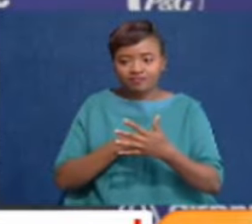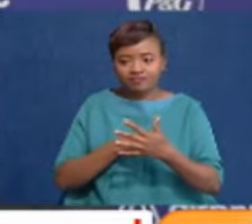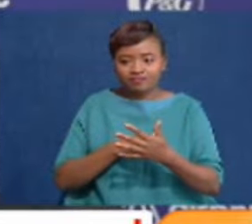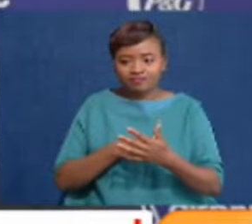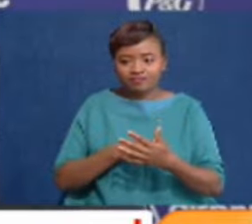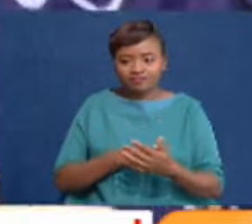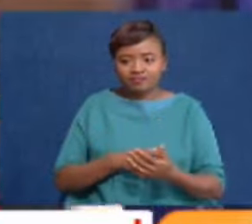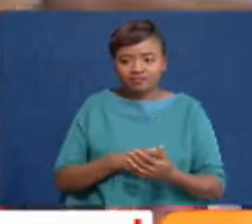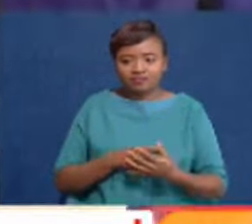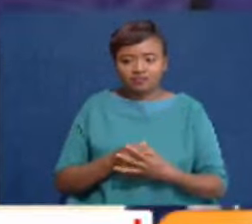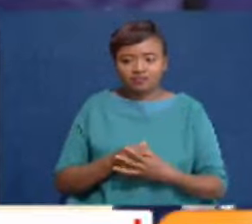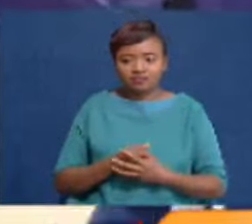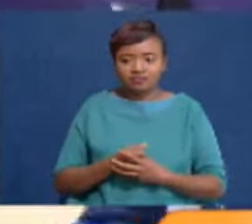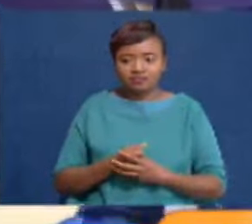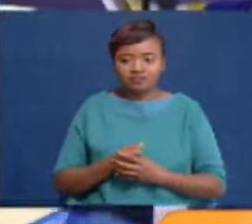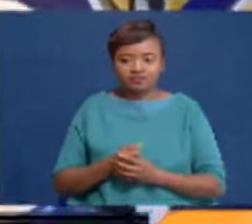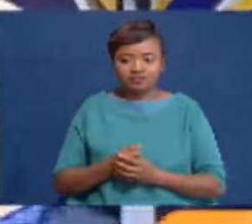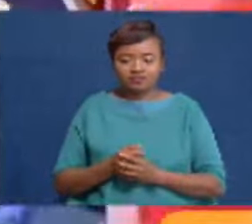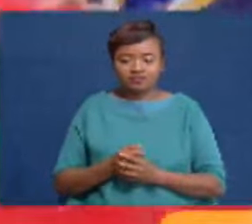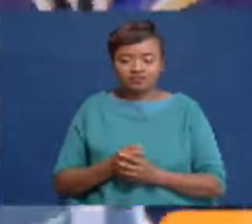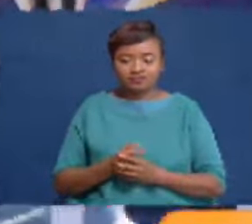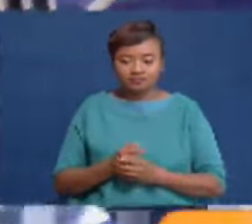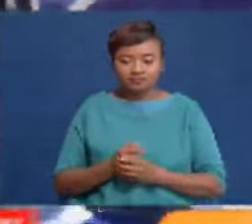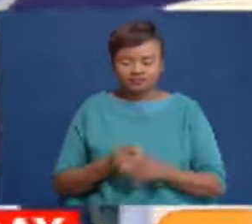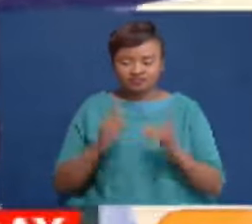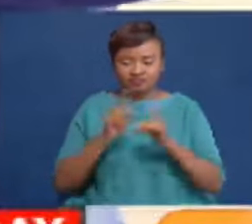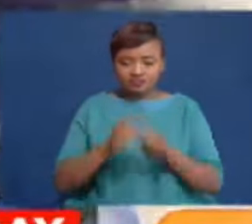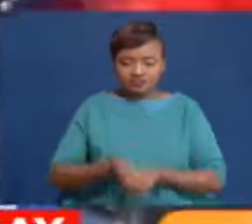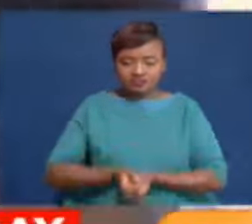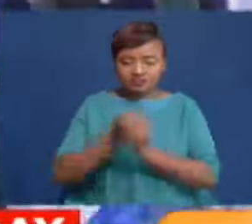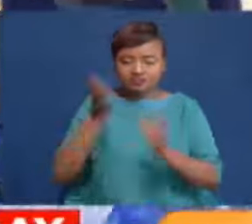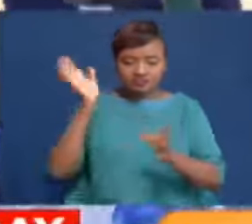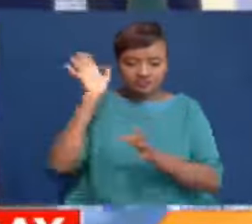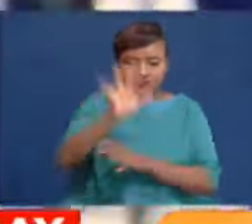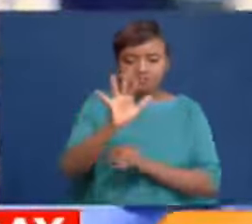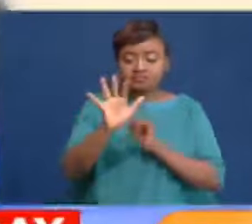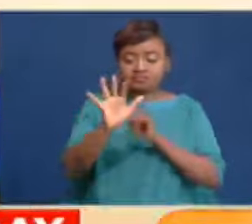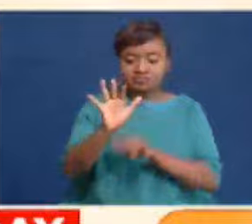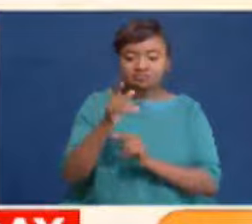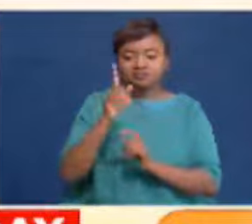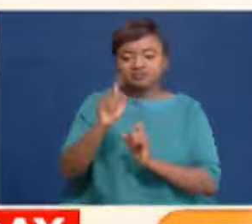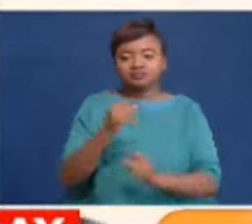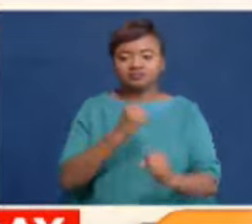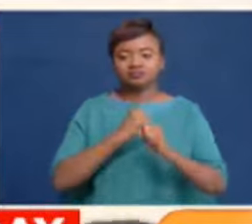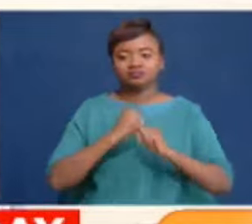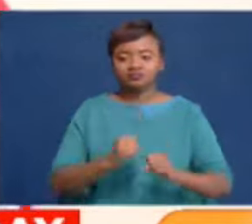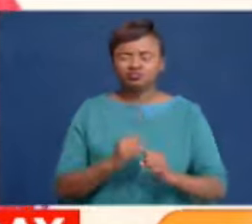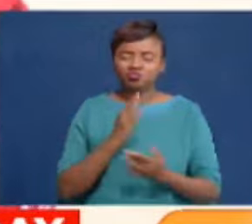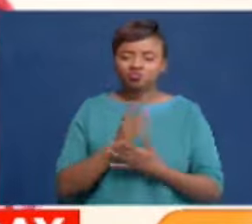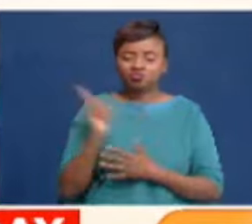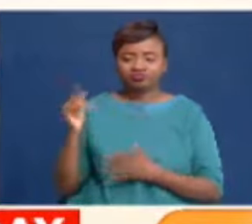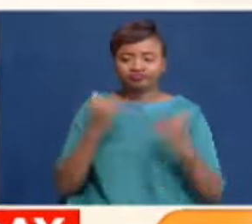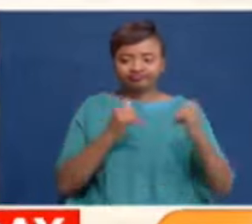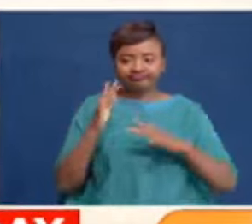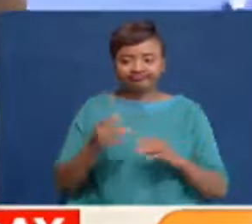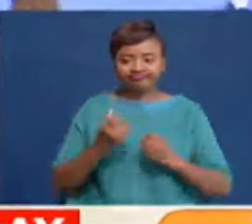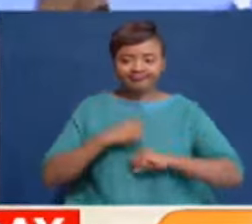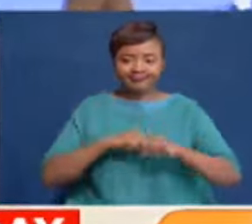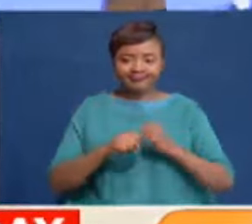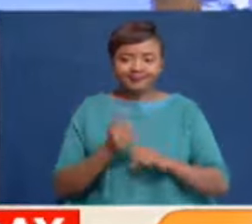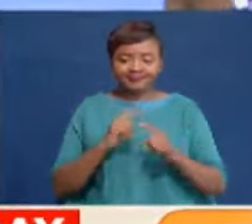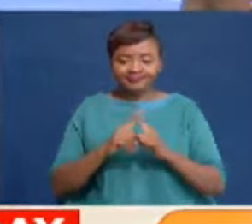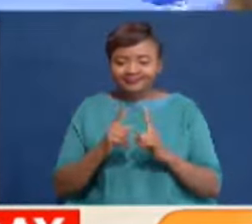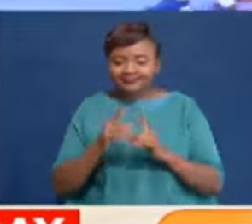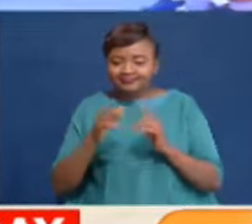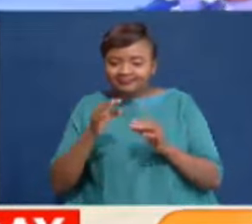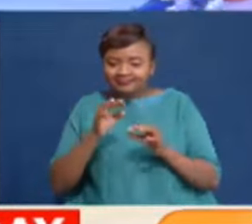wings. The attack was also worked on in training. Despite the power and agility of most of the players, application and techniques were